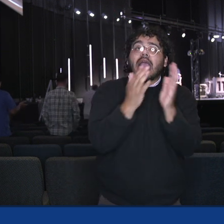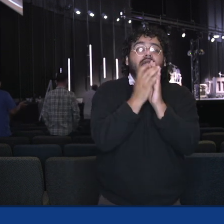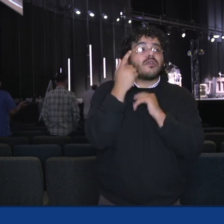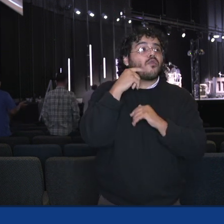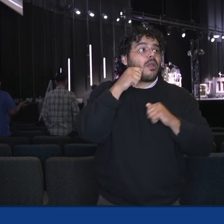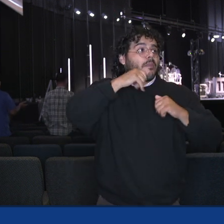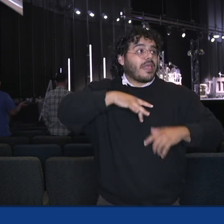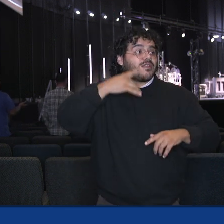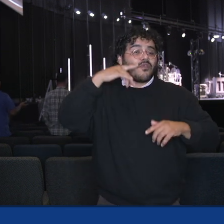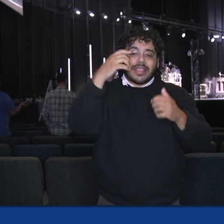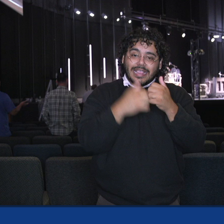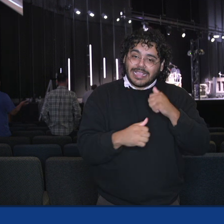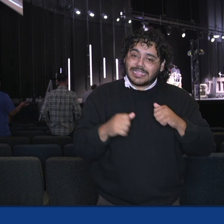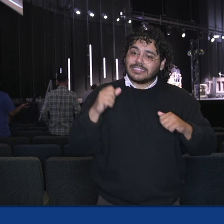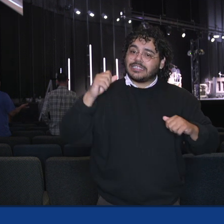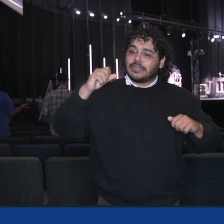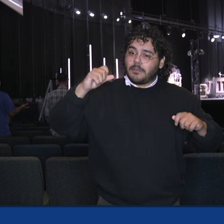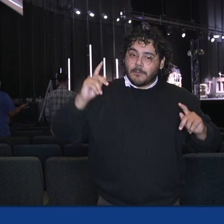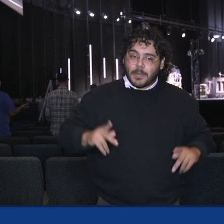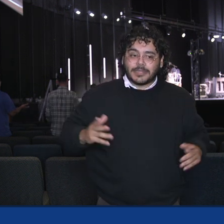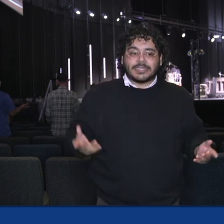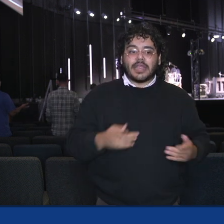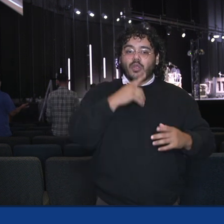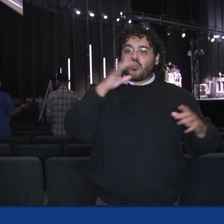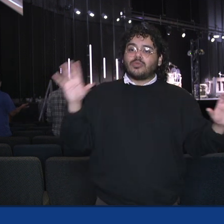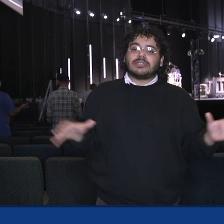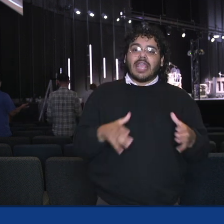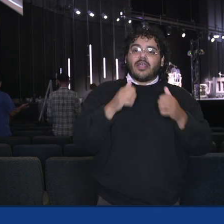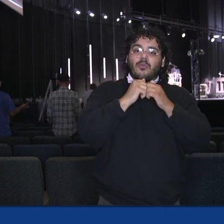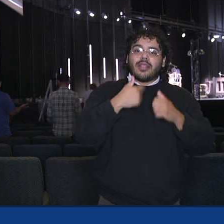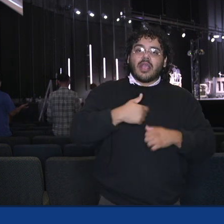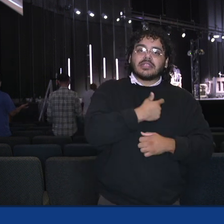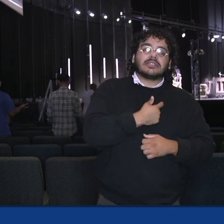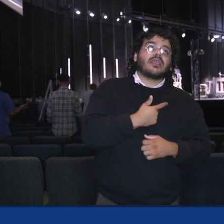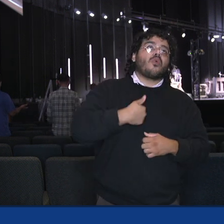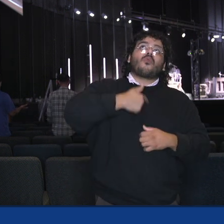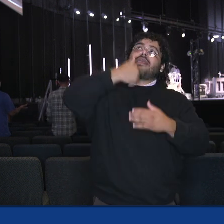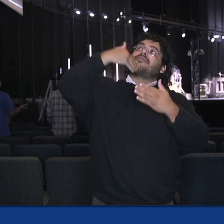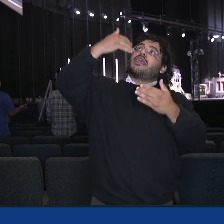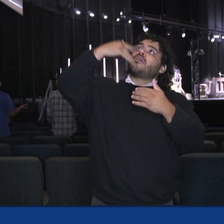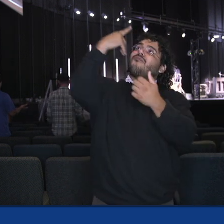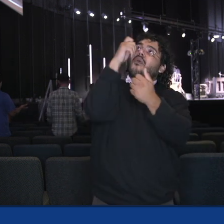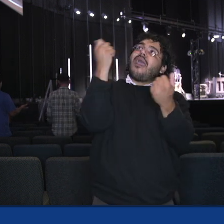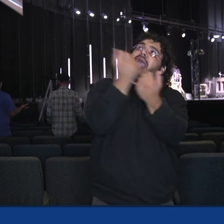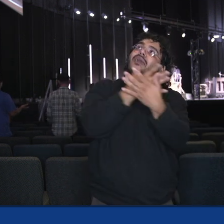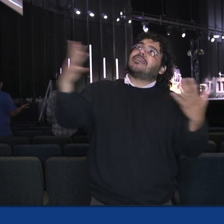each and every person that has gathered with us. We thank you for